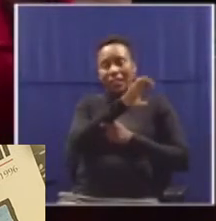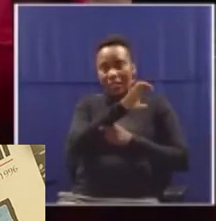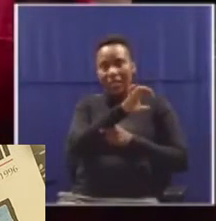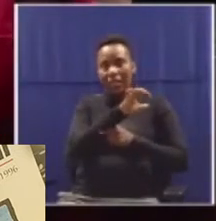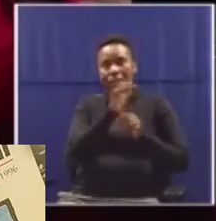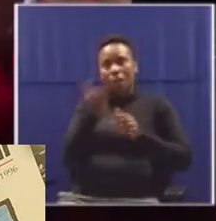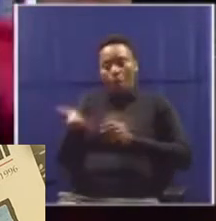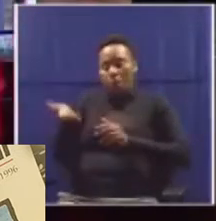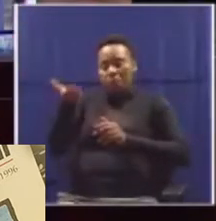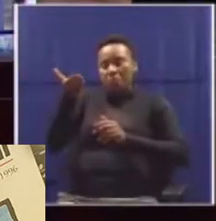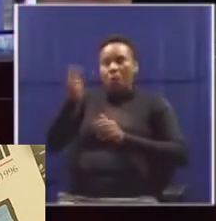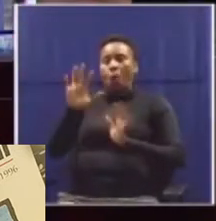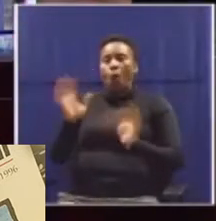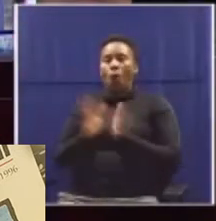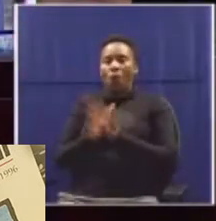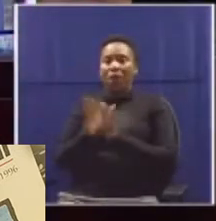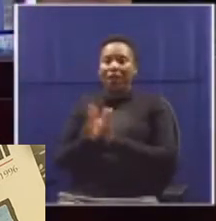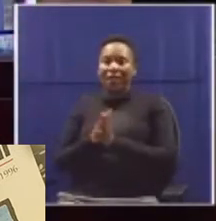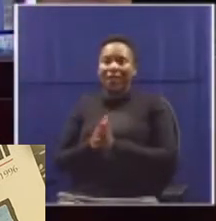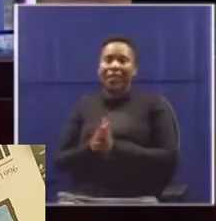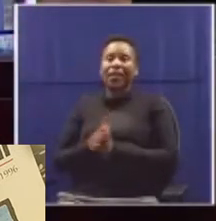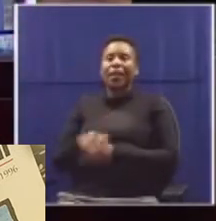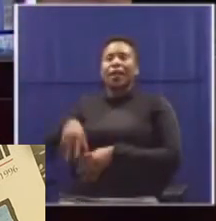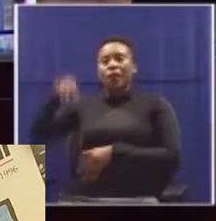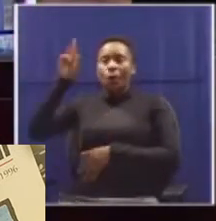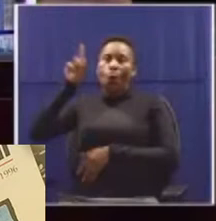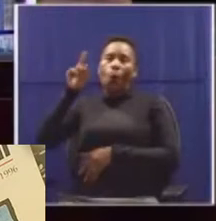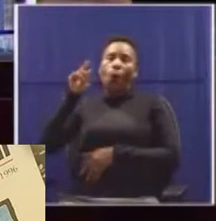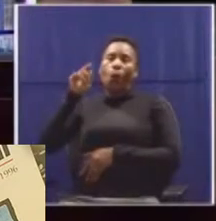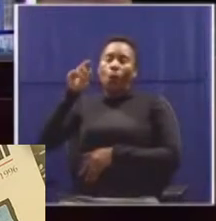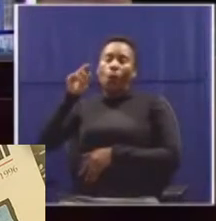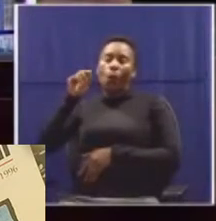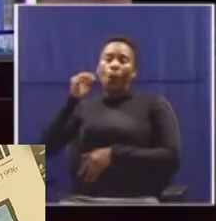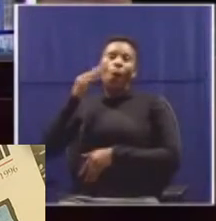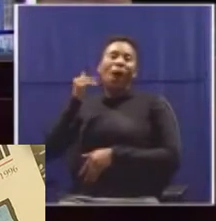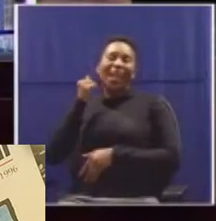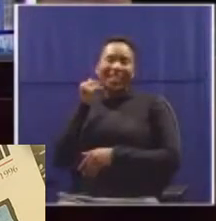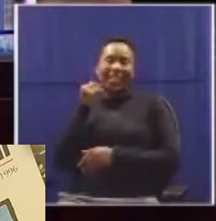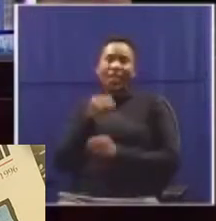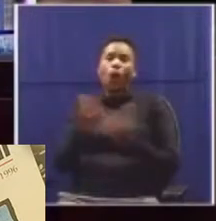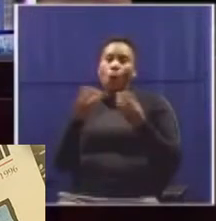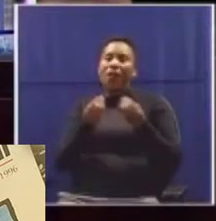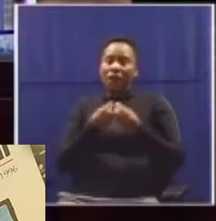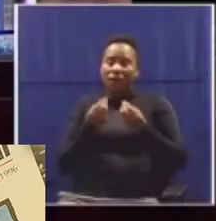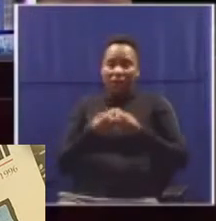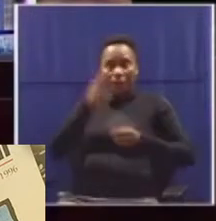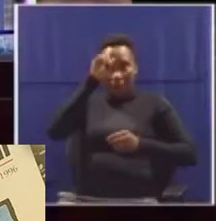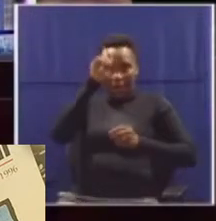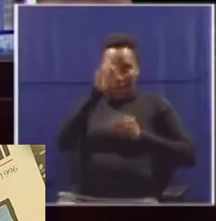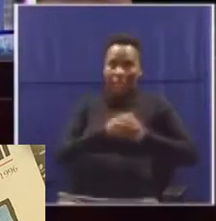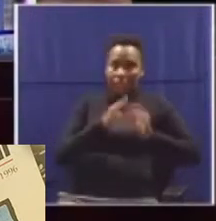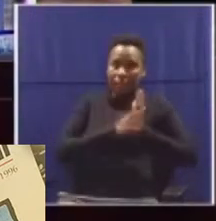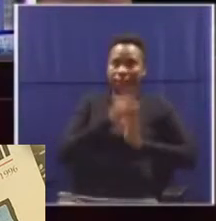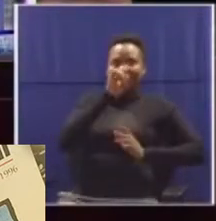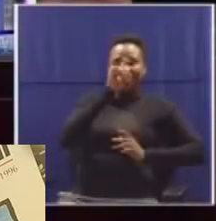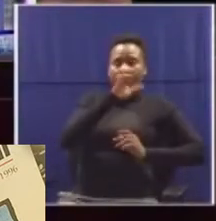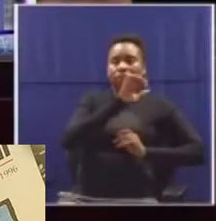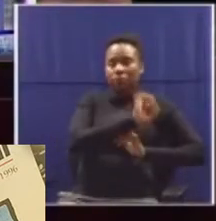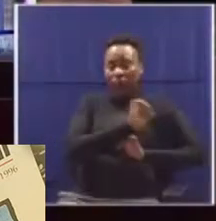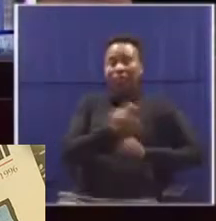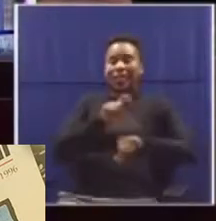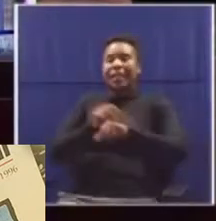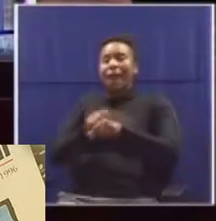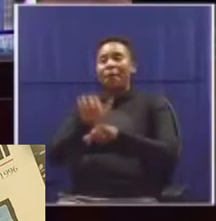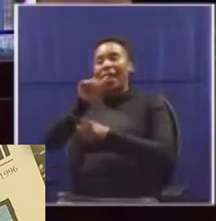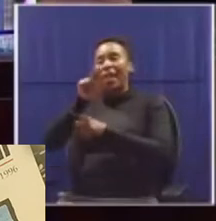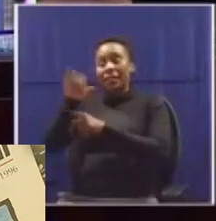oppressive reach him with a black majority oppressors regime when the ANC took